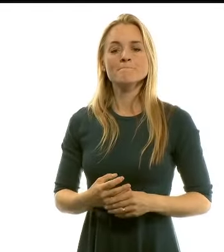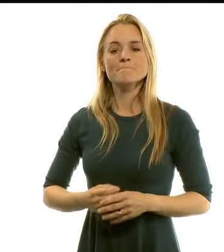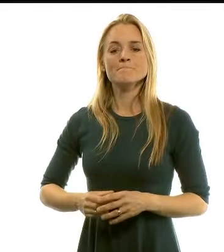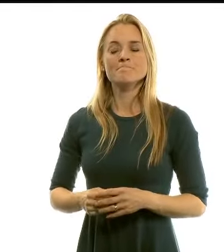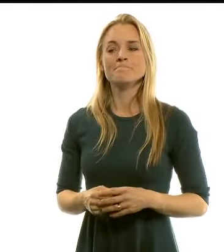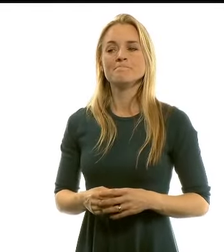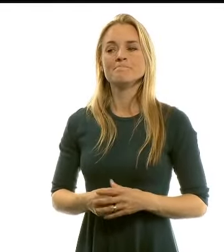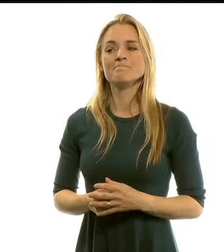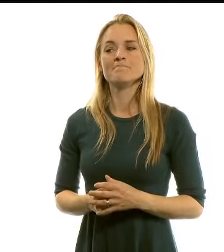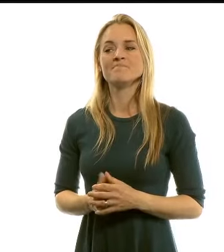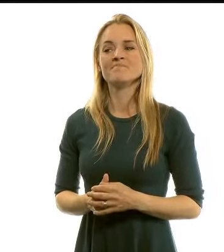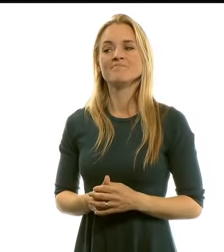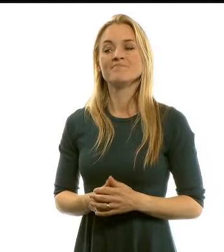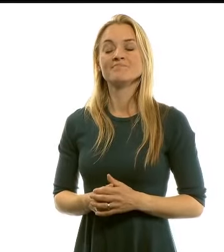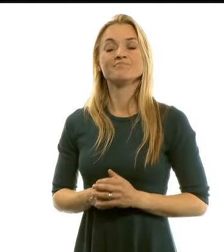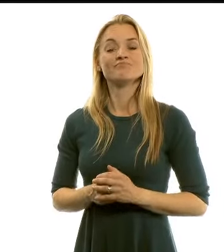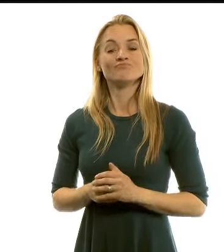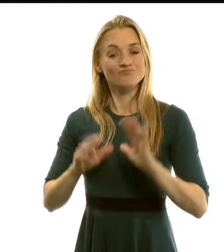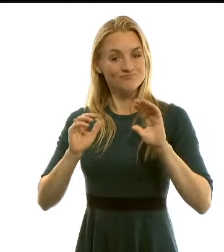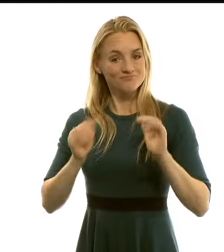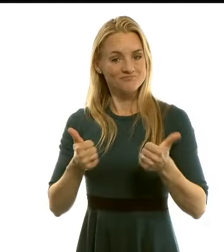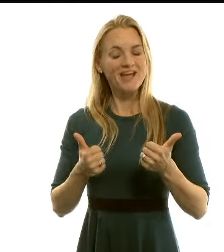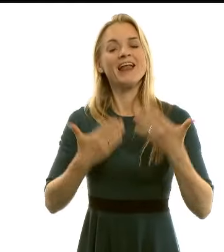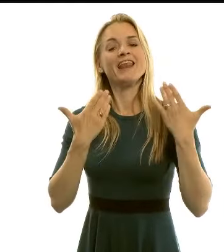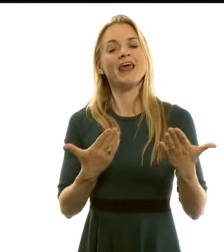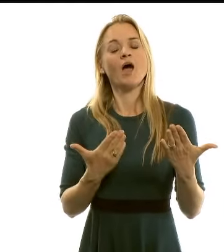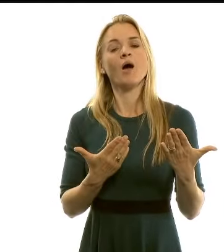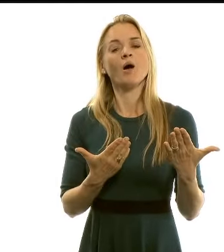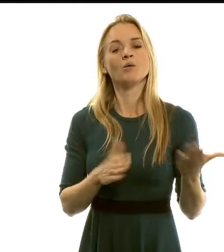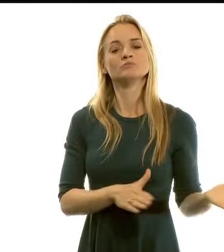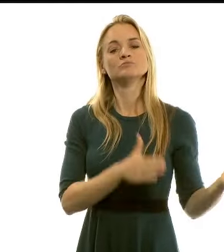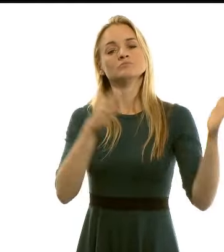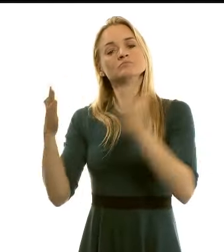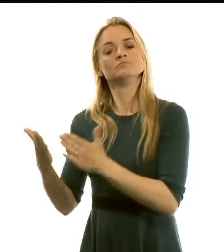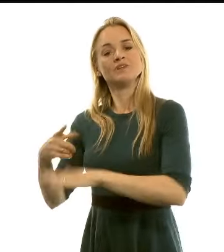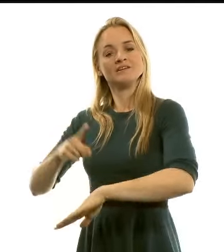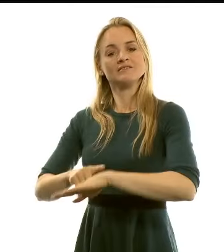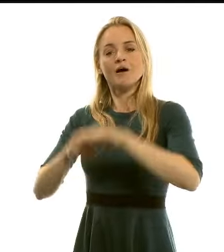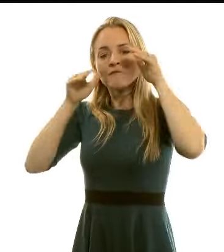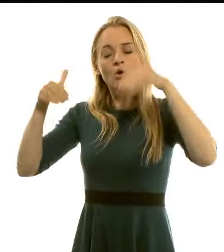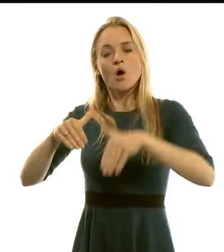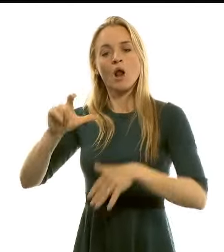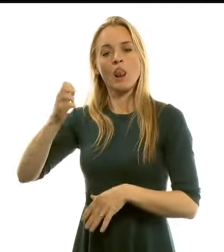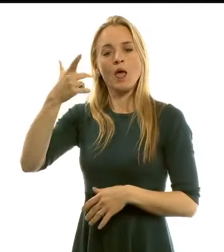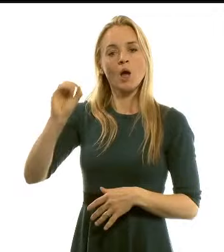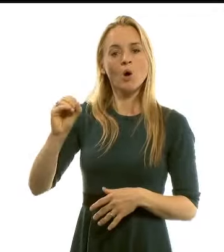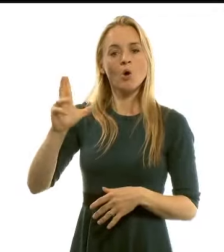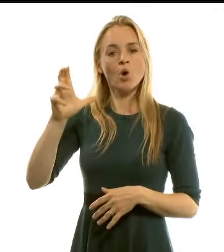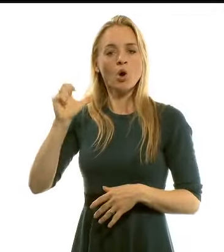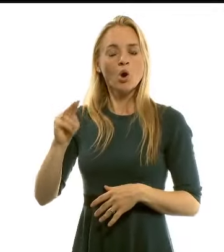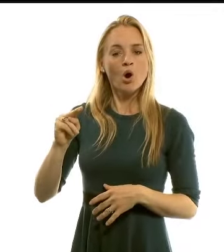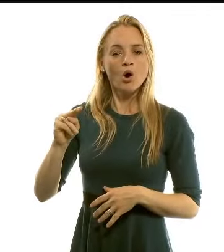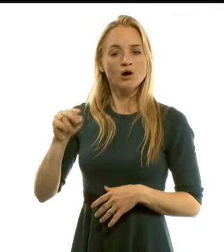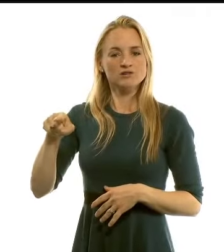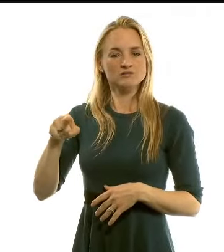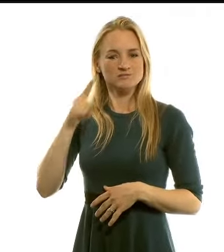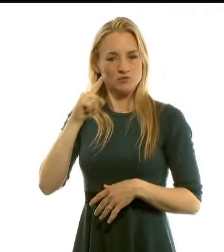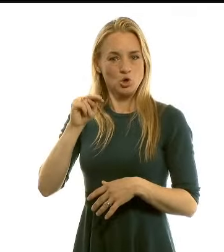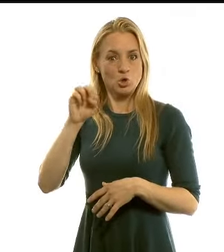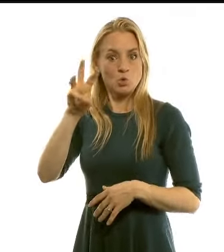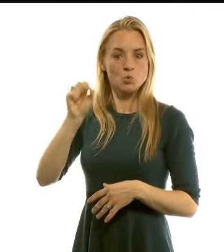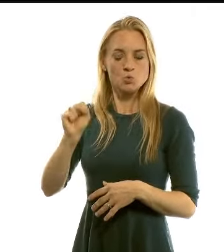So brilliant. Now it's time to go to our brand new LEGOCon news desk for the latest breaking news, or as we're in LEGO